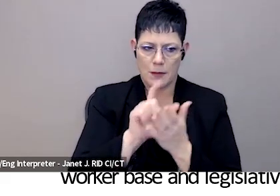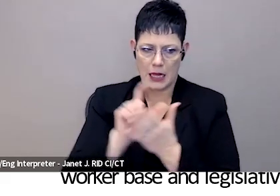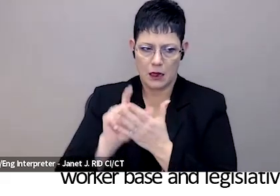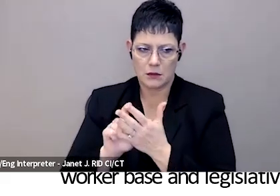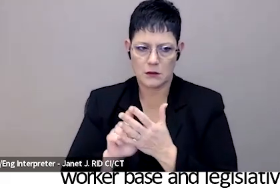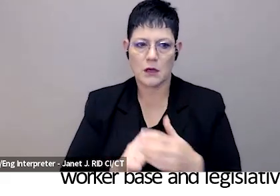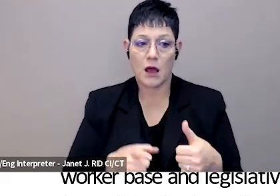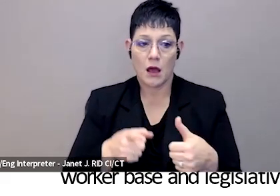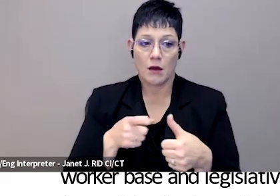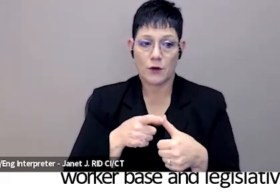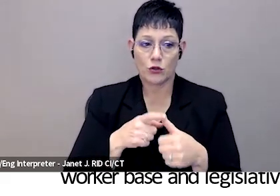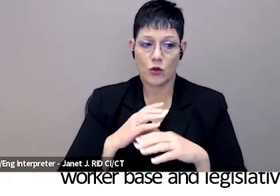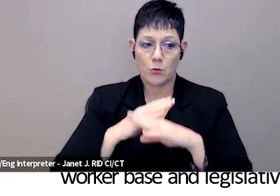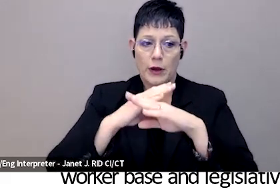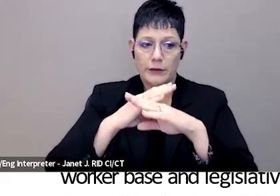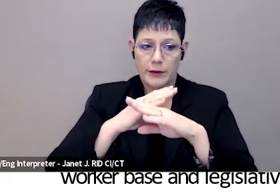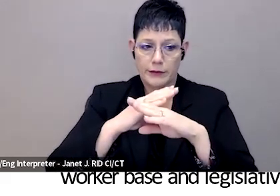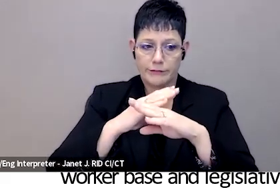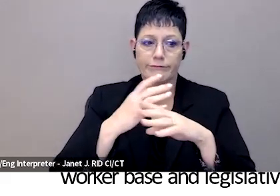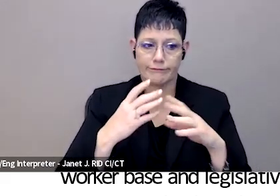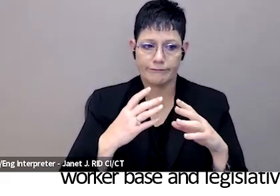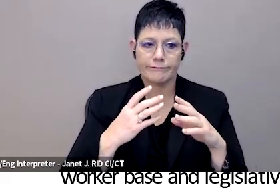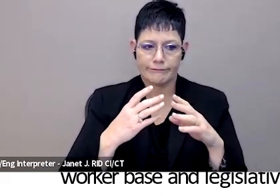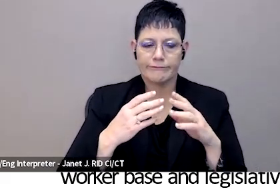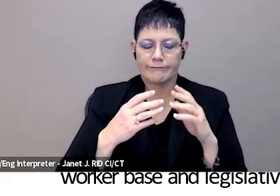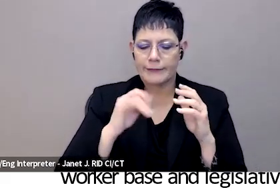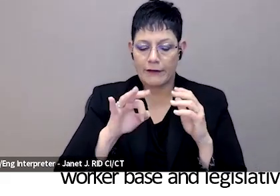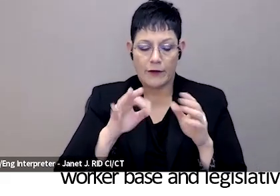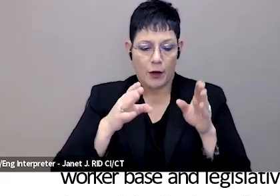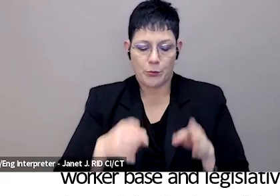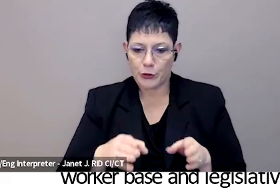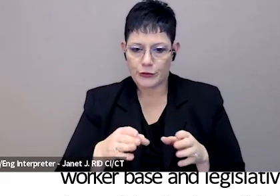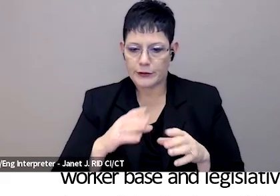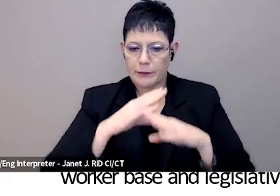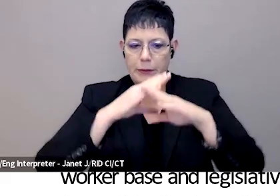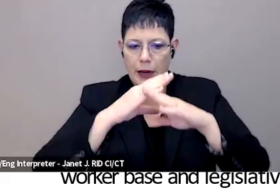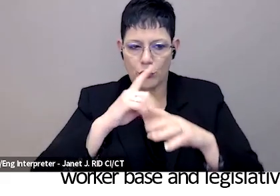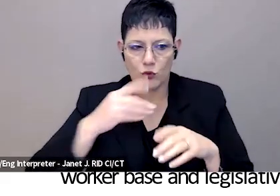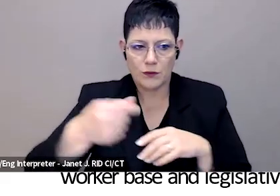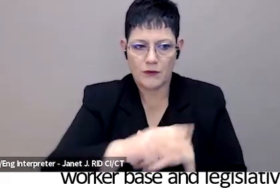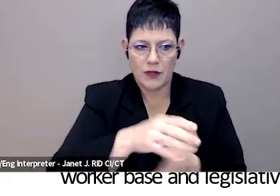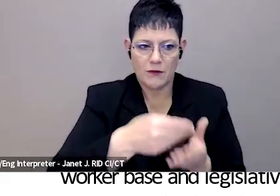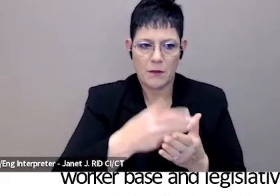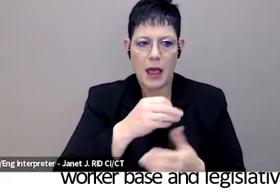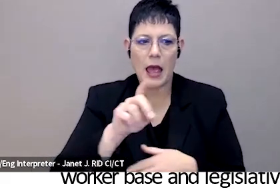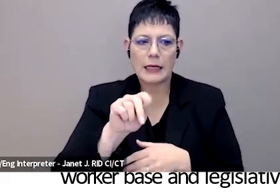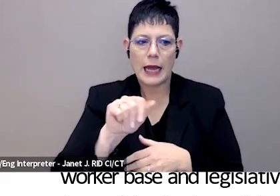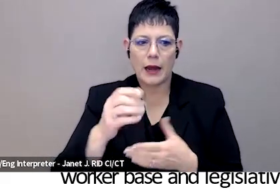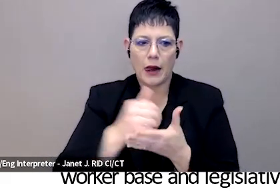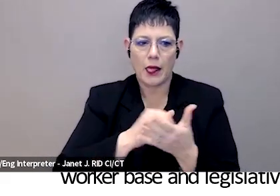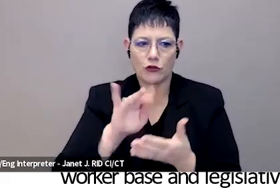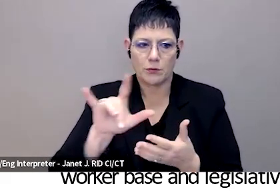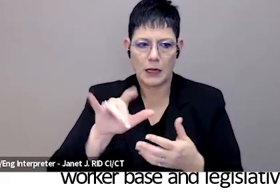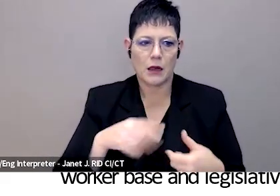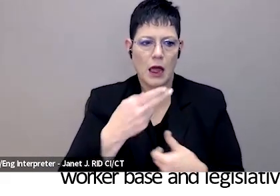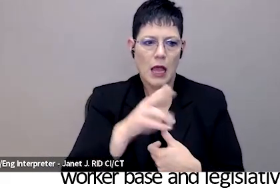prohibits misclassification by Medicaid agencies as a condition of receiving their funds, as well as a data collection bill that would